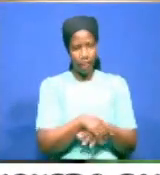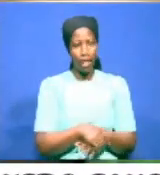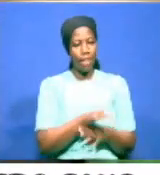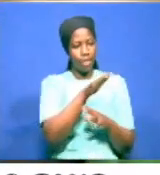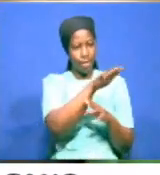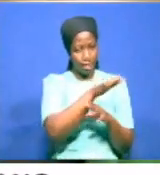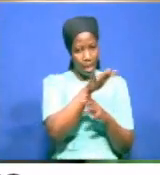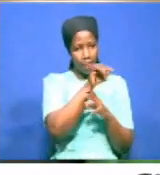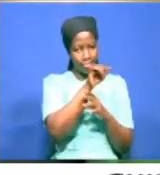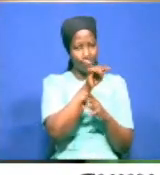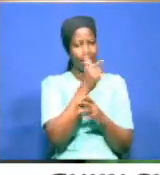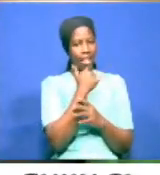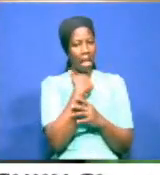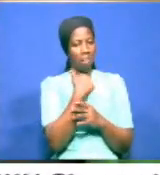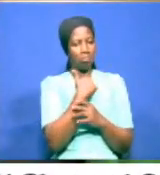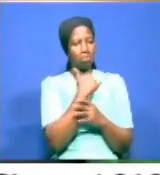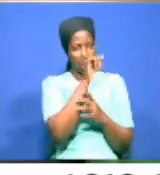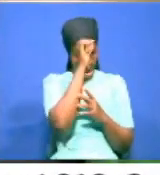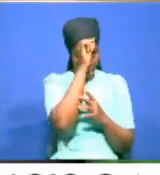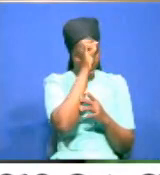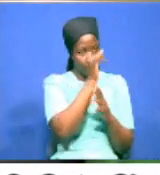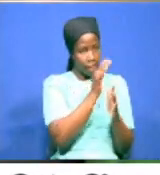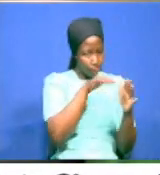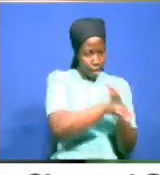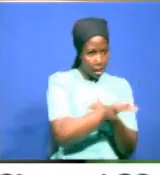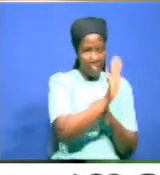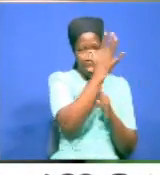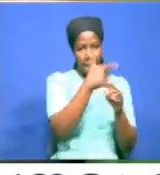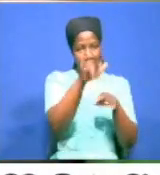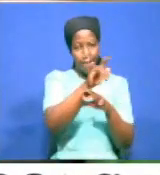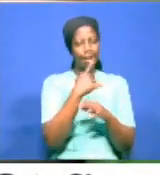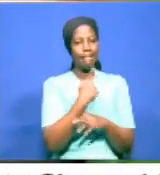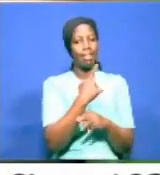under government forest plantation increased from